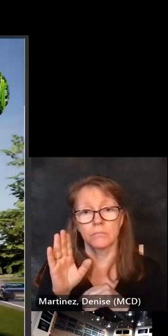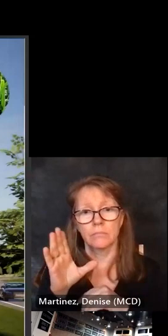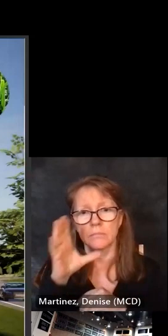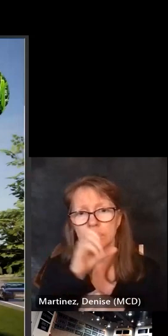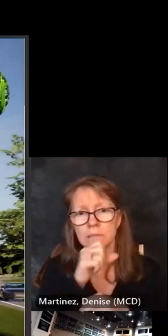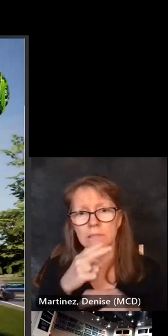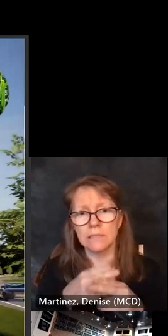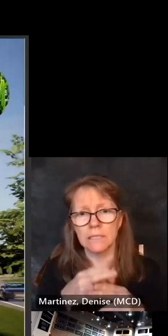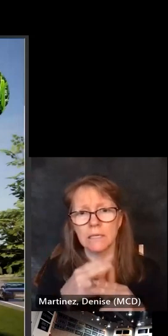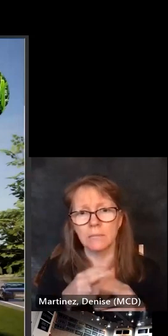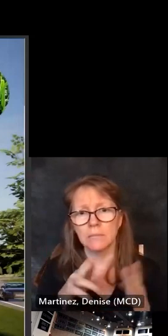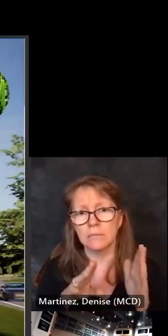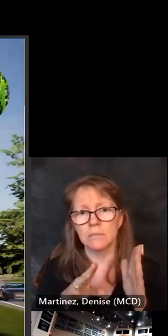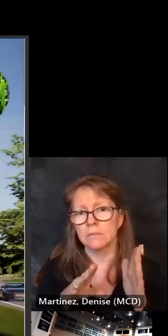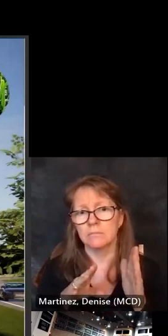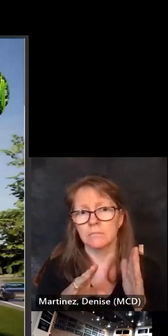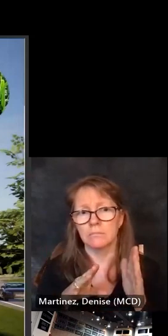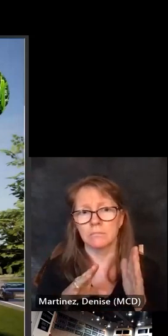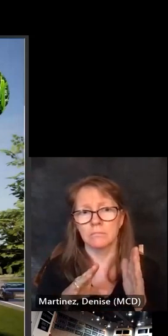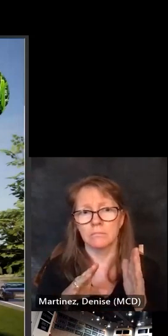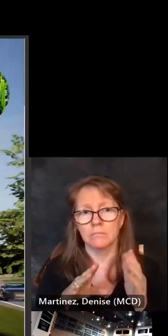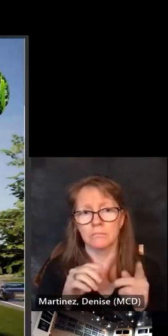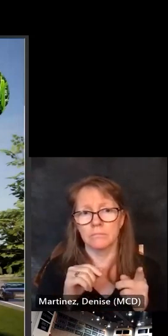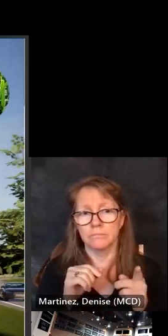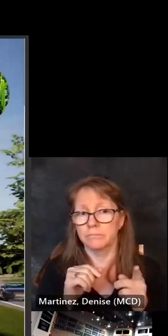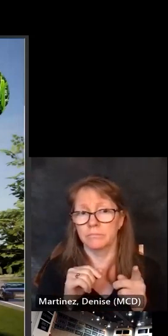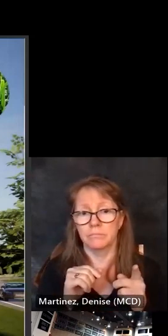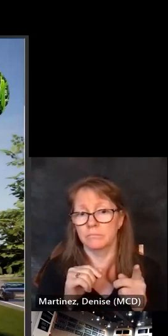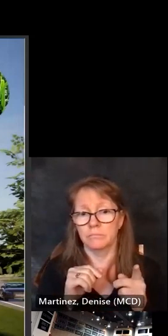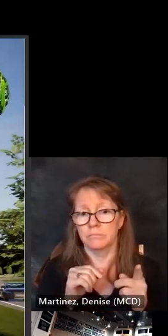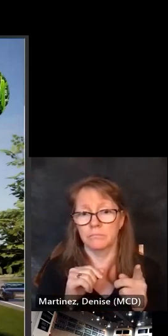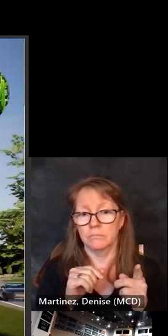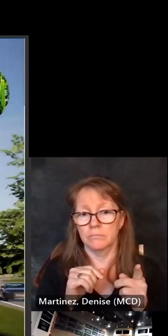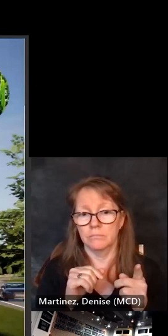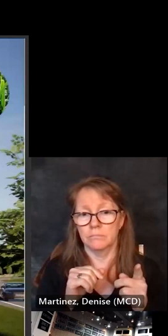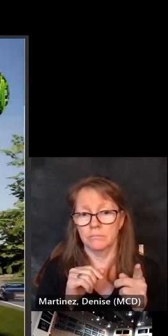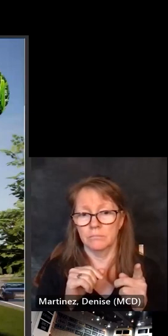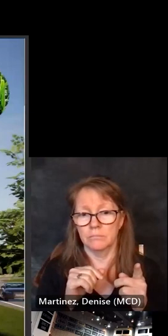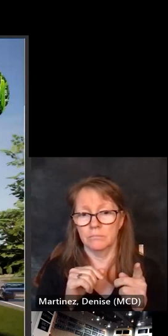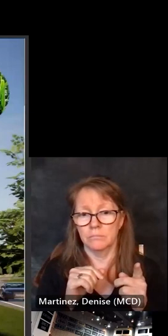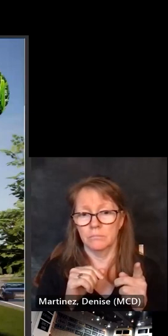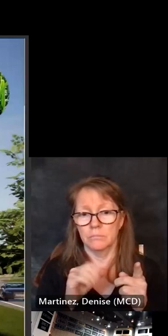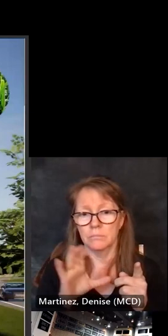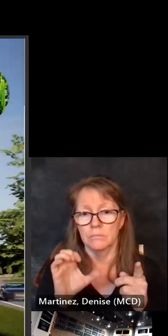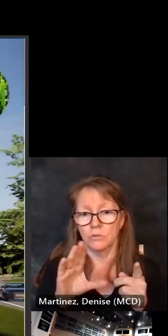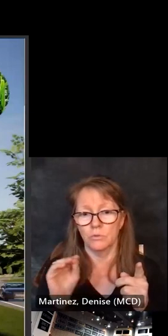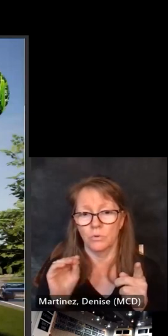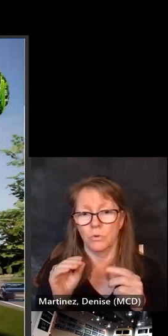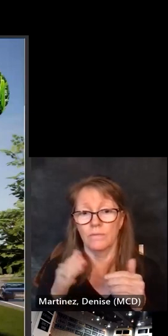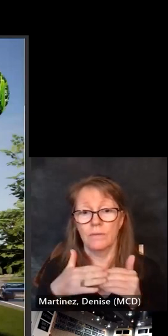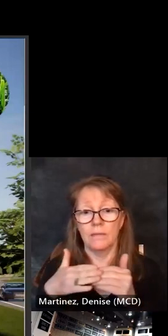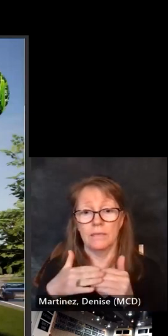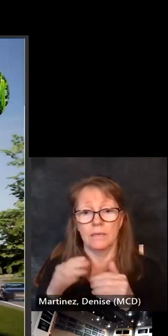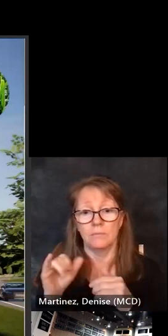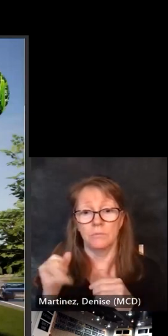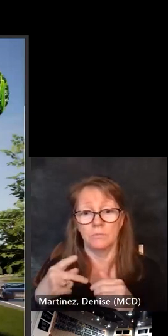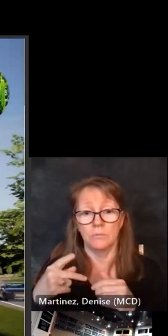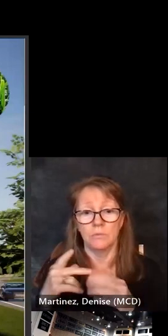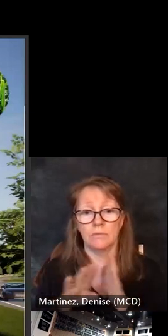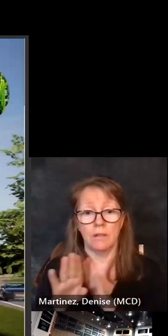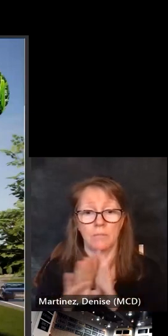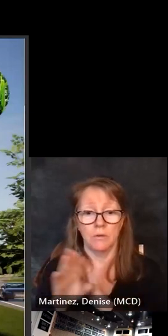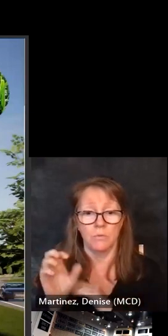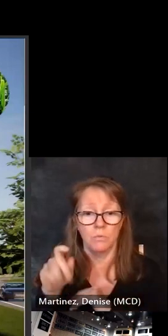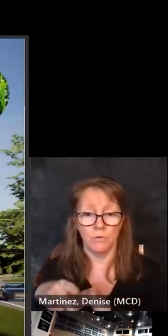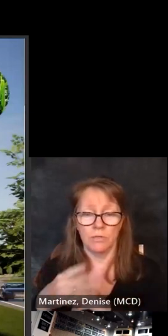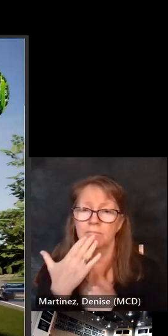Development Corporation. And I really want to say that I'm thankful to be in community with my